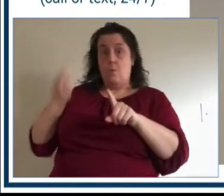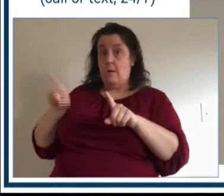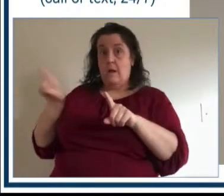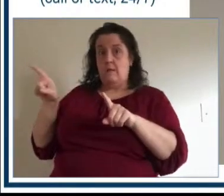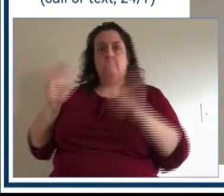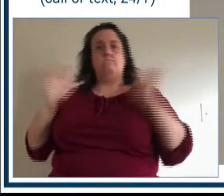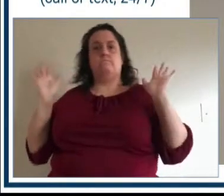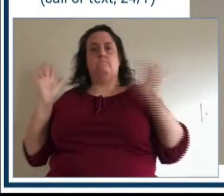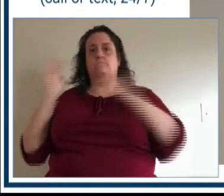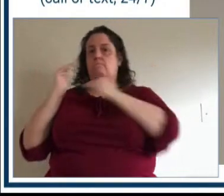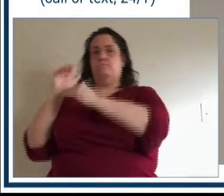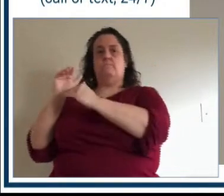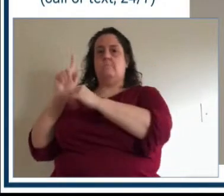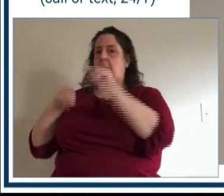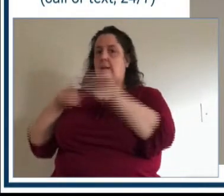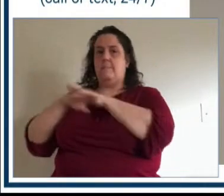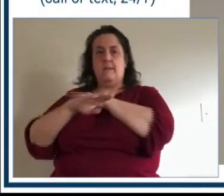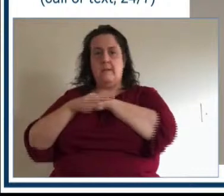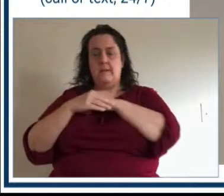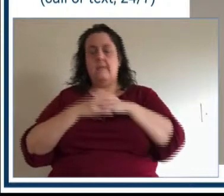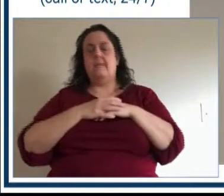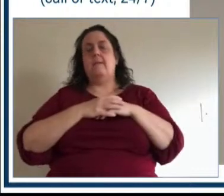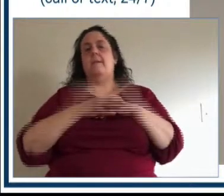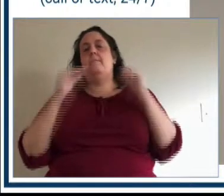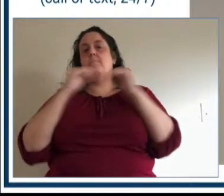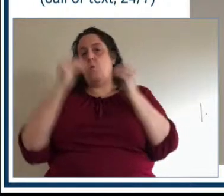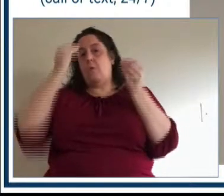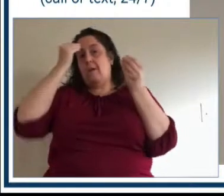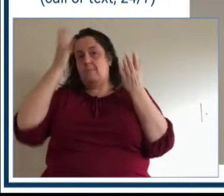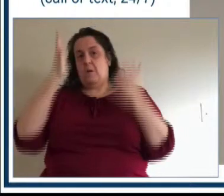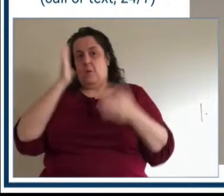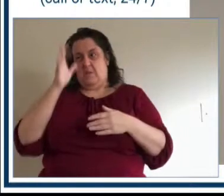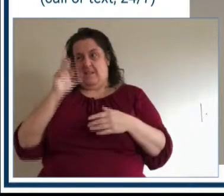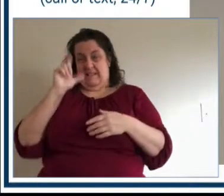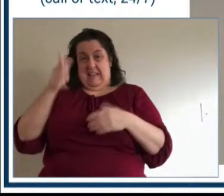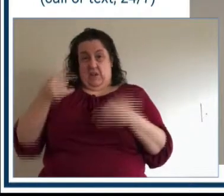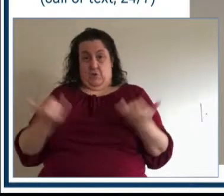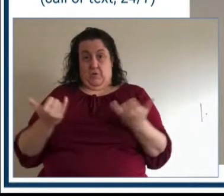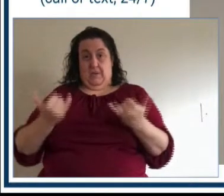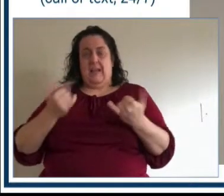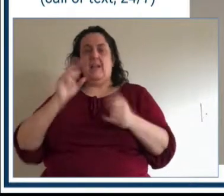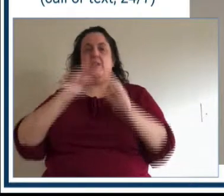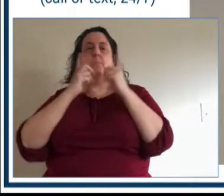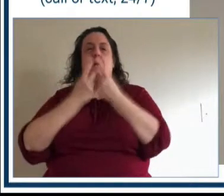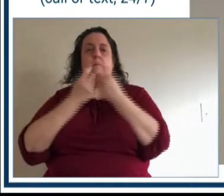more information was shared with families later today by the Department of Education.